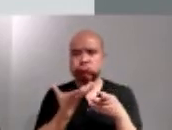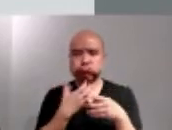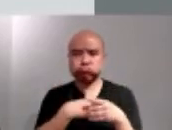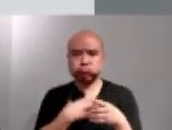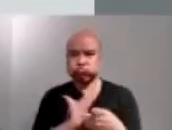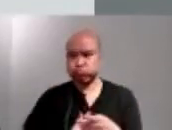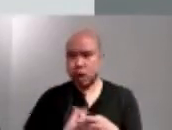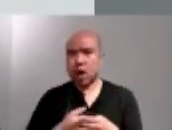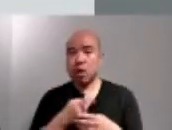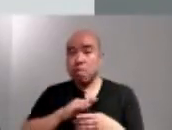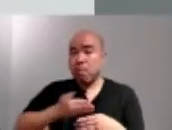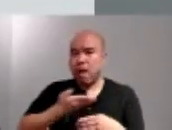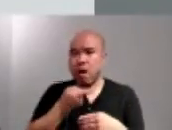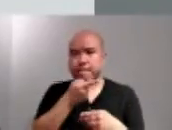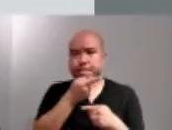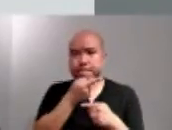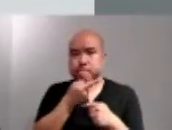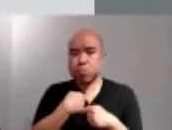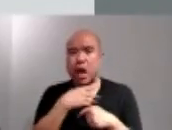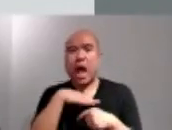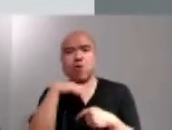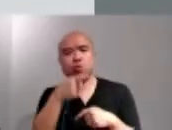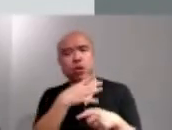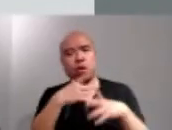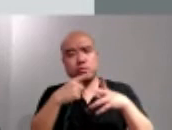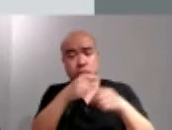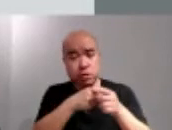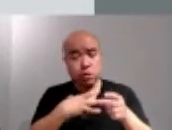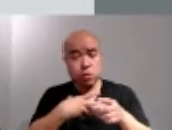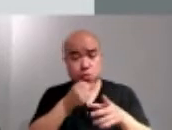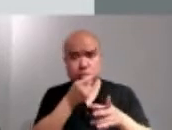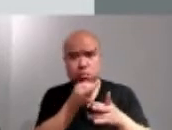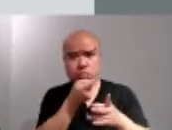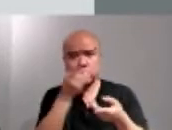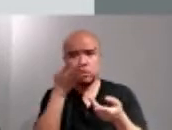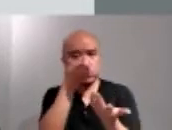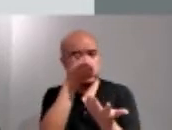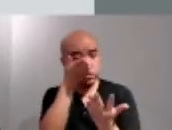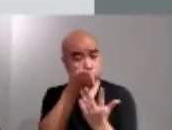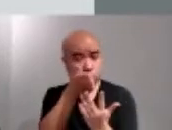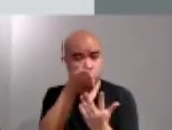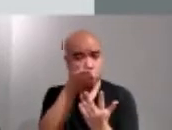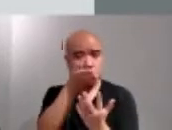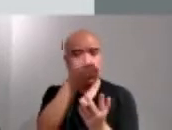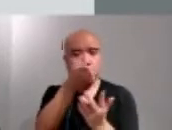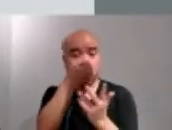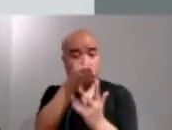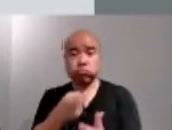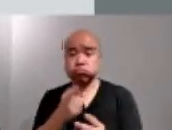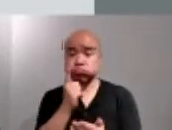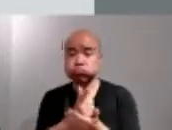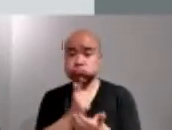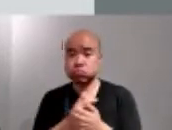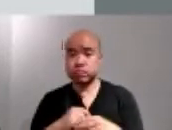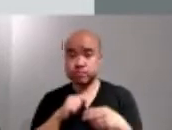herself must have a positive possibility of doing business with him and herself. Second